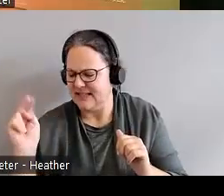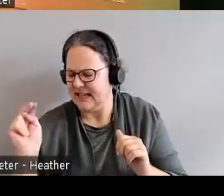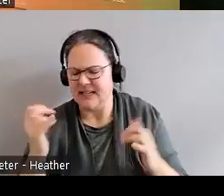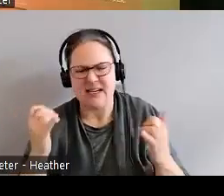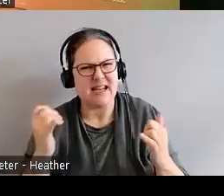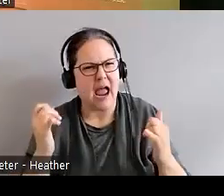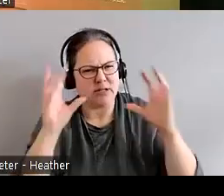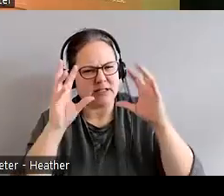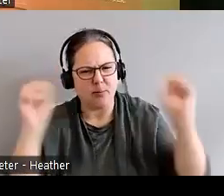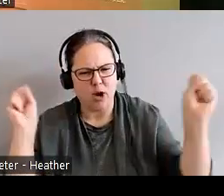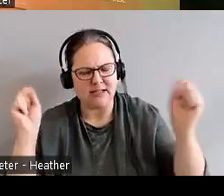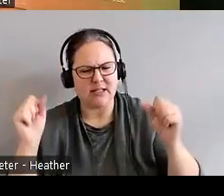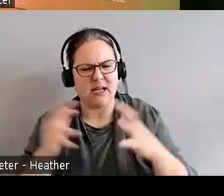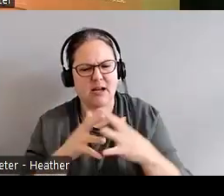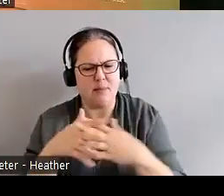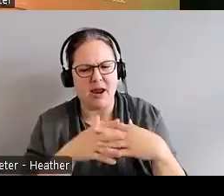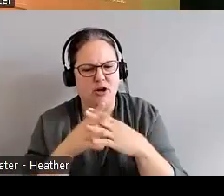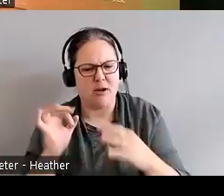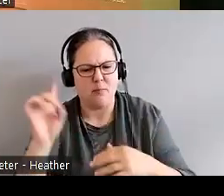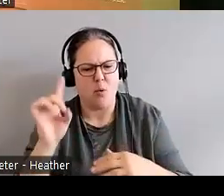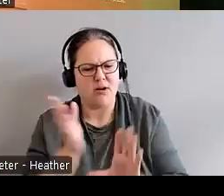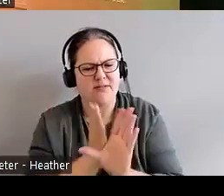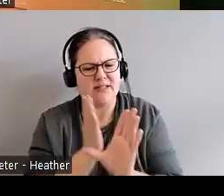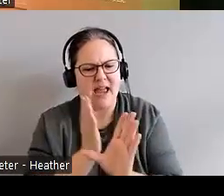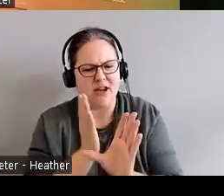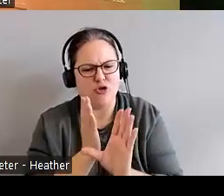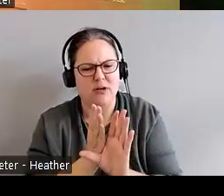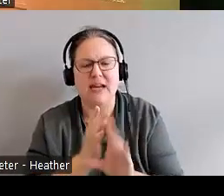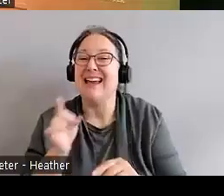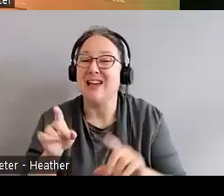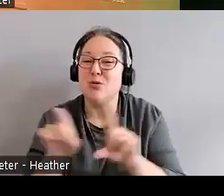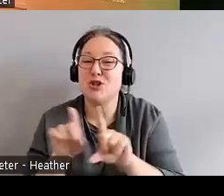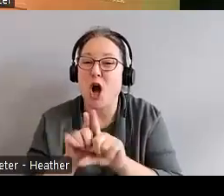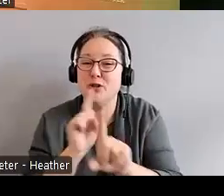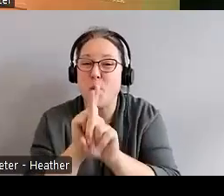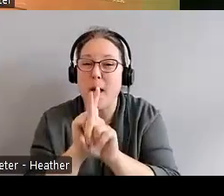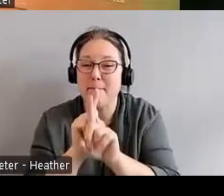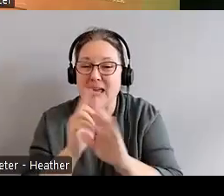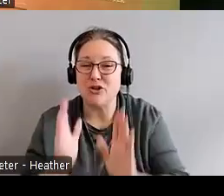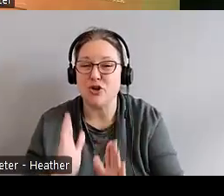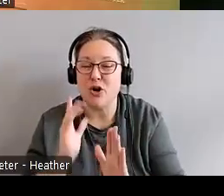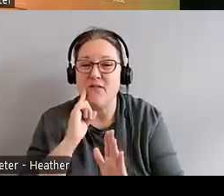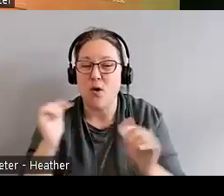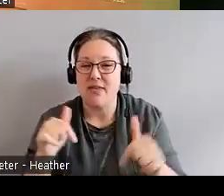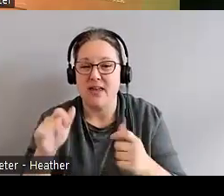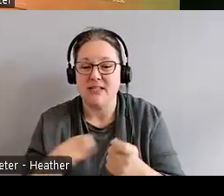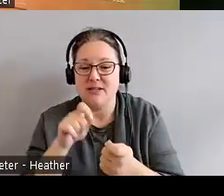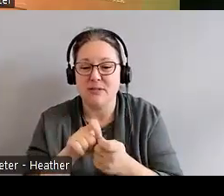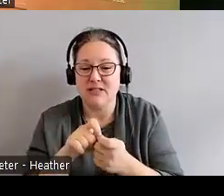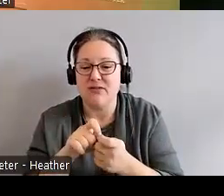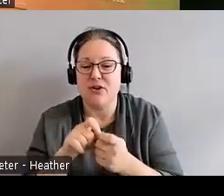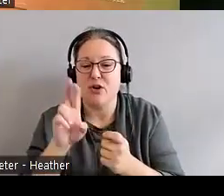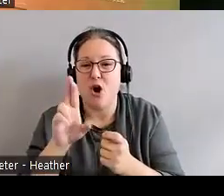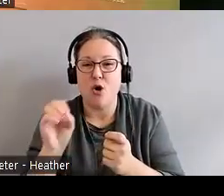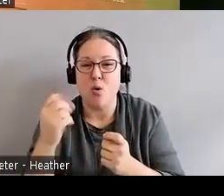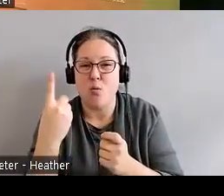of Psychiatry and Neurology. He was actually also a mentor for this particular R01 grant when I was